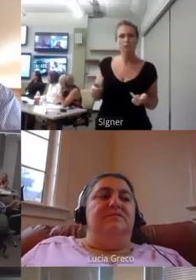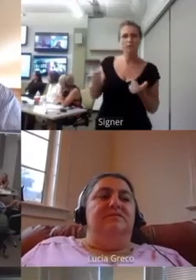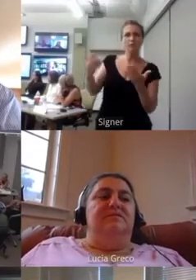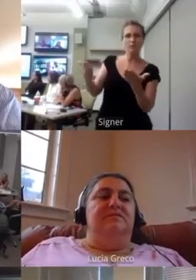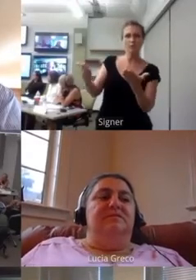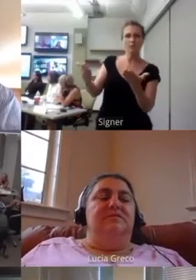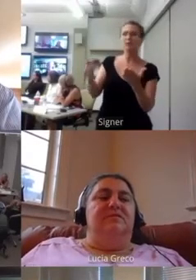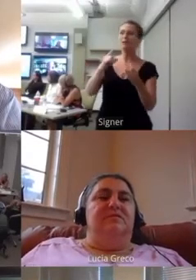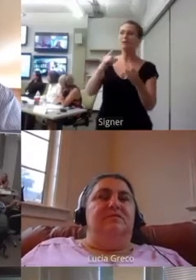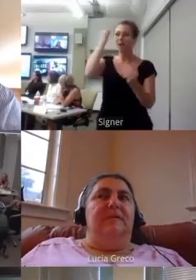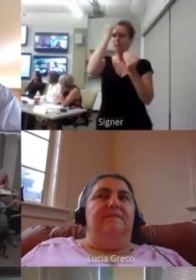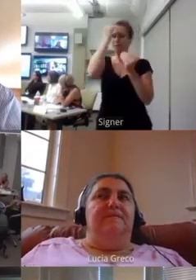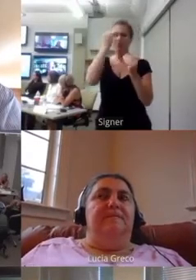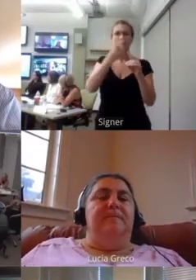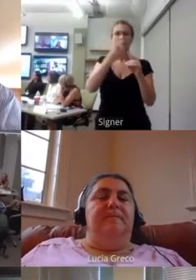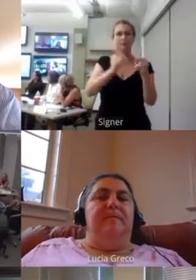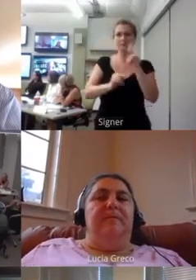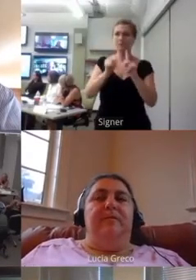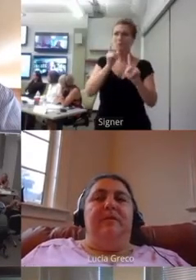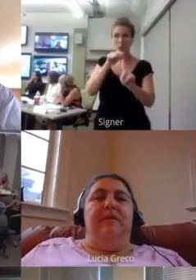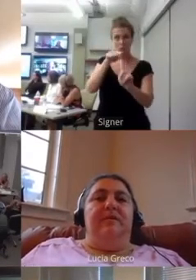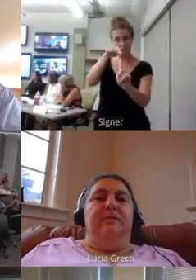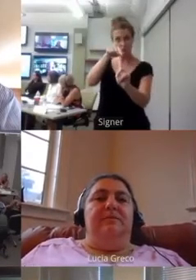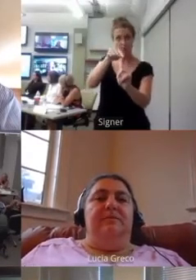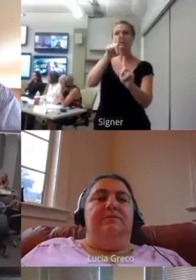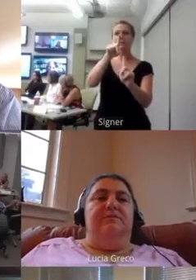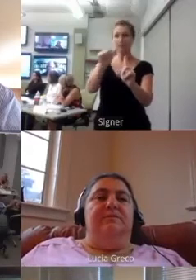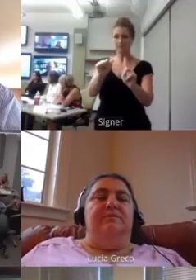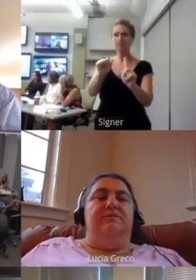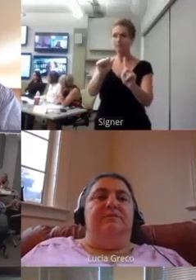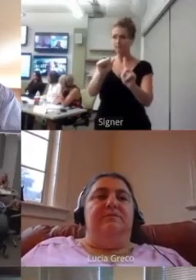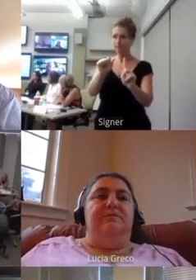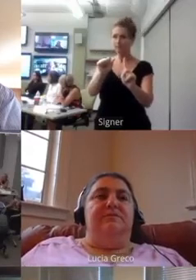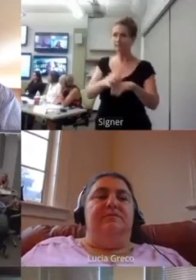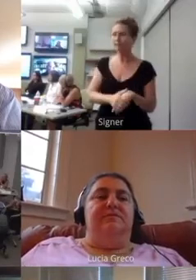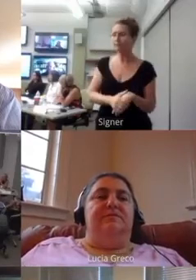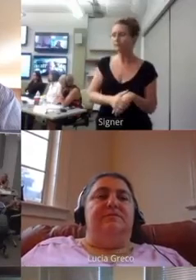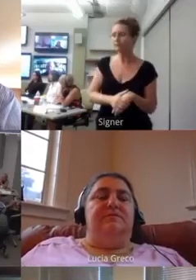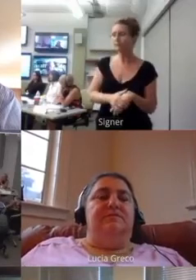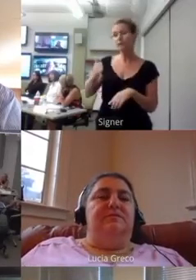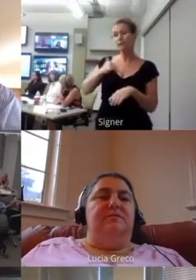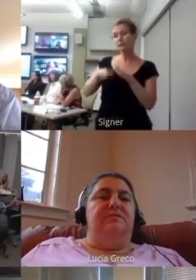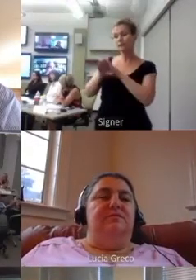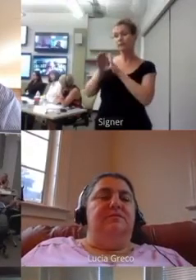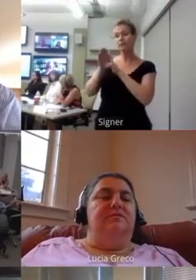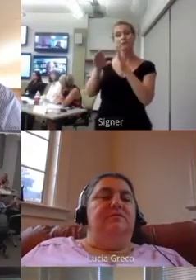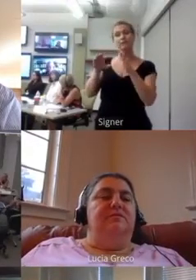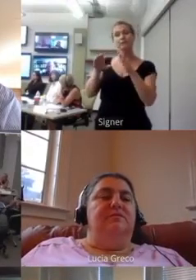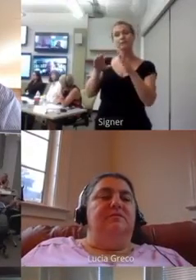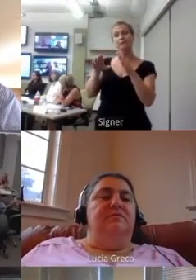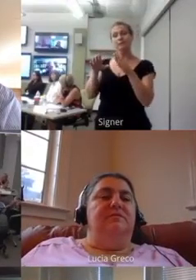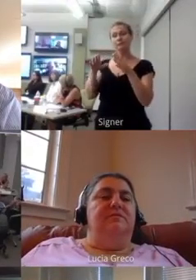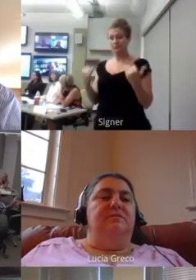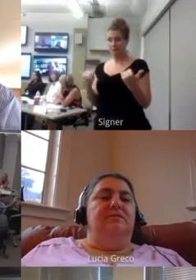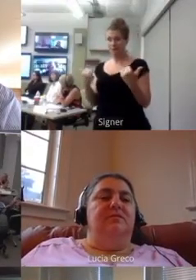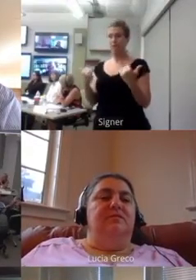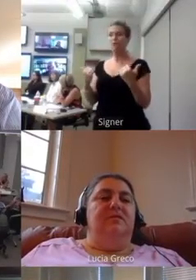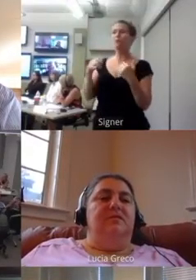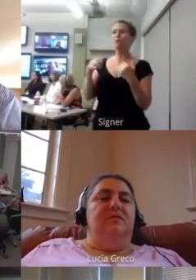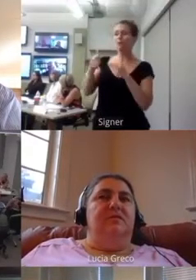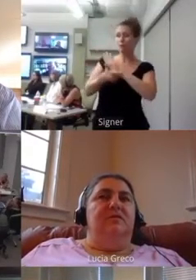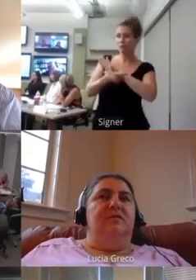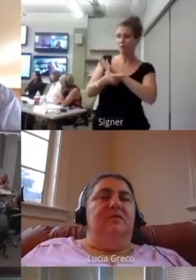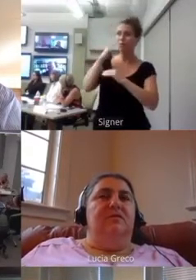with disabilities as the Canadian government develops the accessibility law that it's promised to